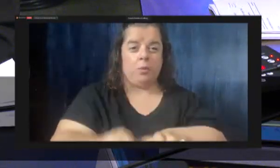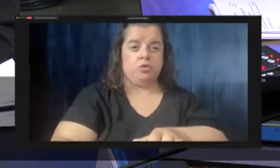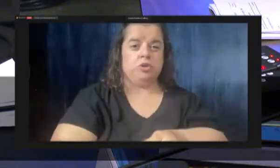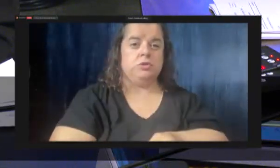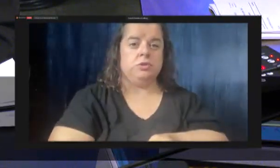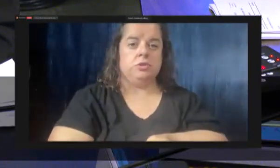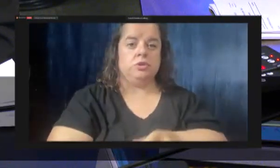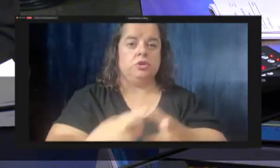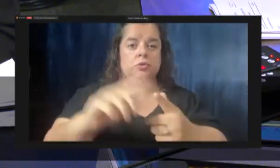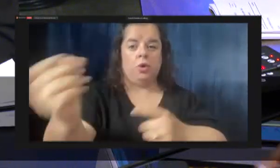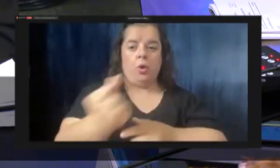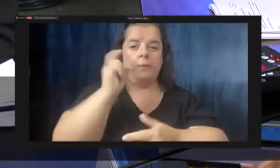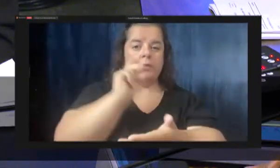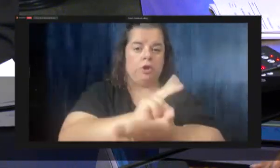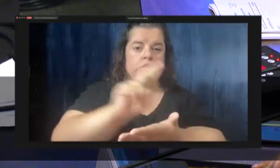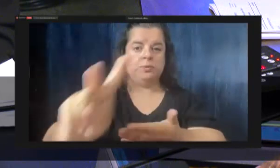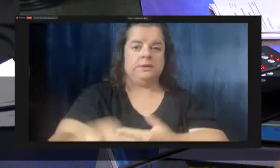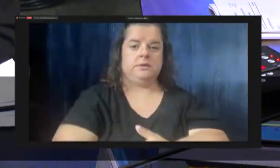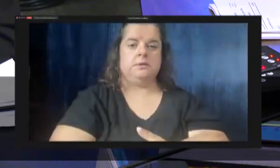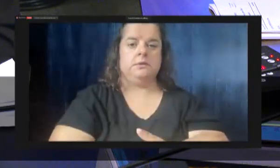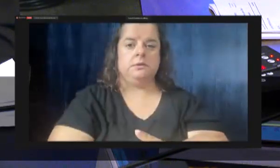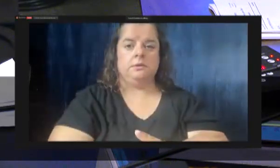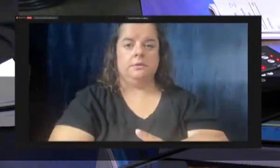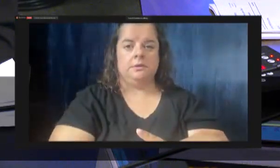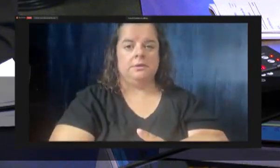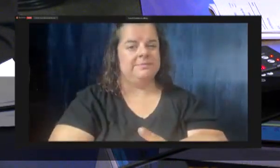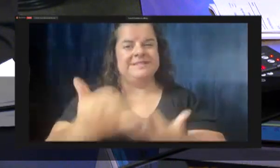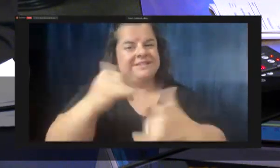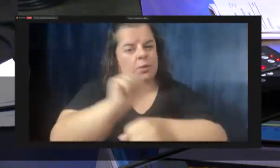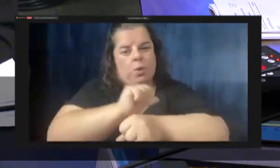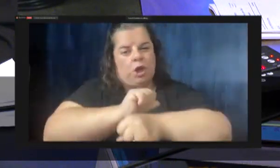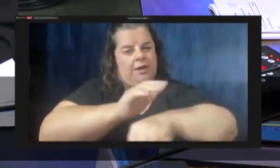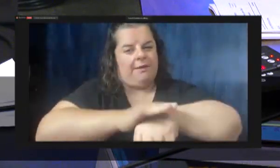for 2 weeks where it's still being worked on.